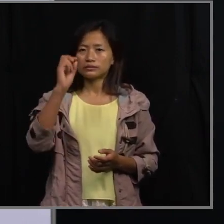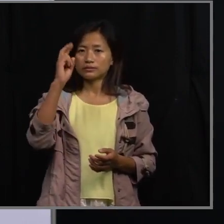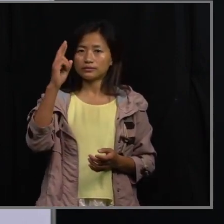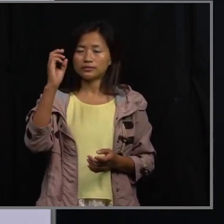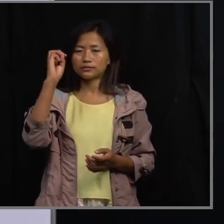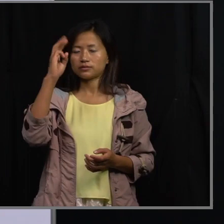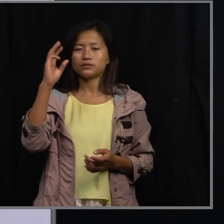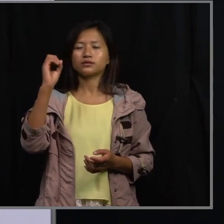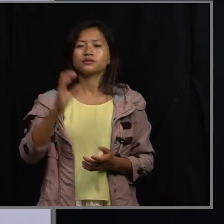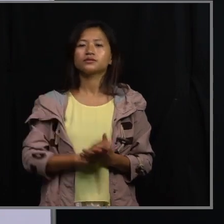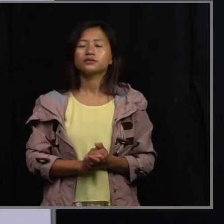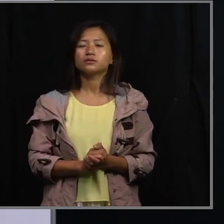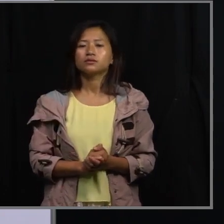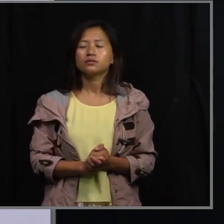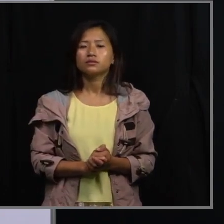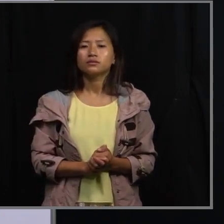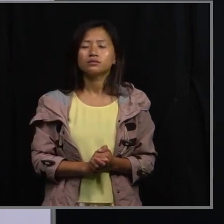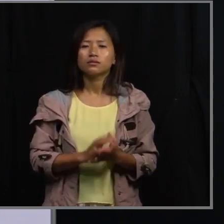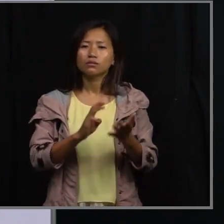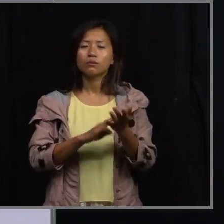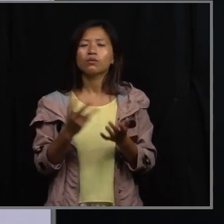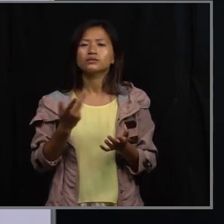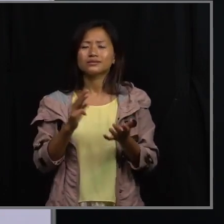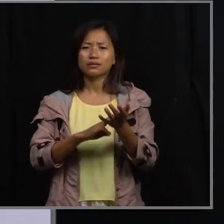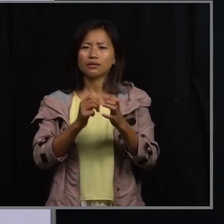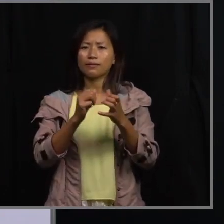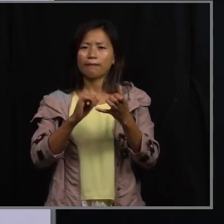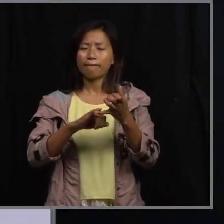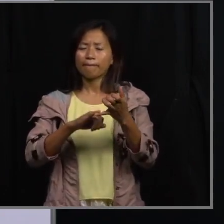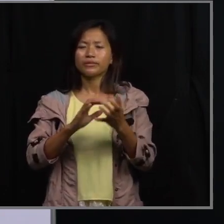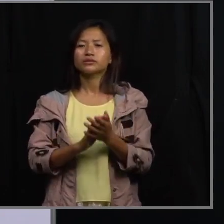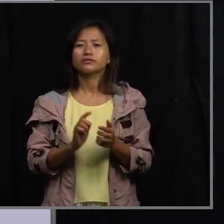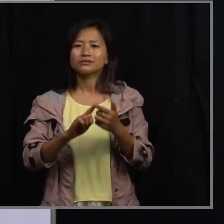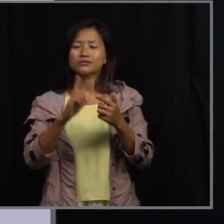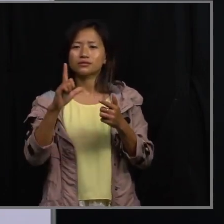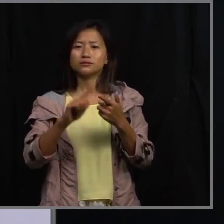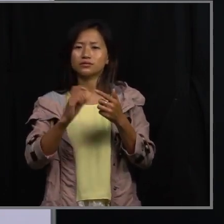30, okay? I think you guys already know what is the mass of electron. Mass of electron is